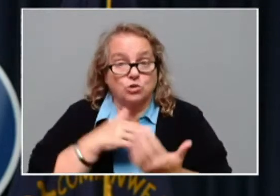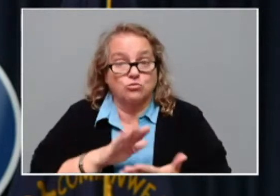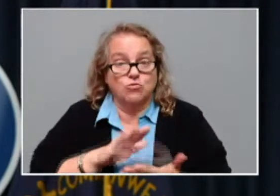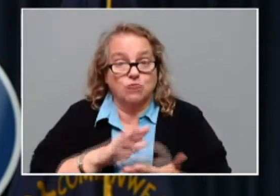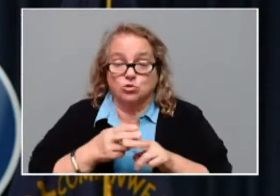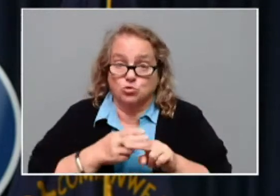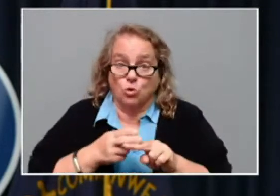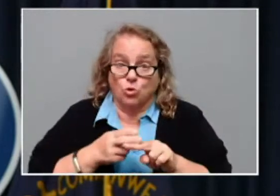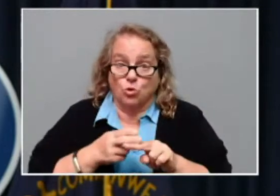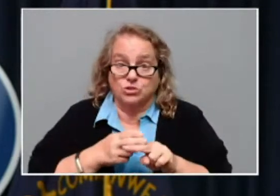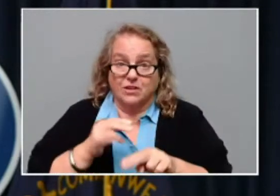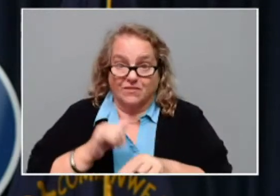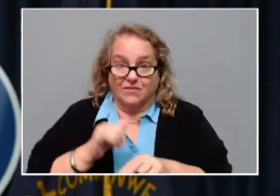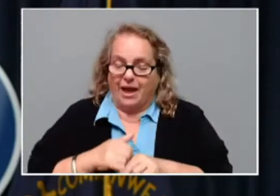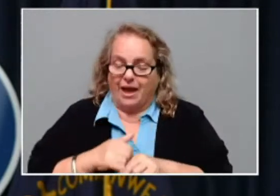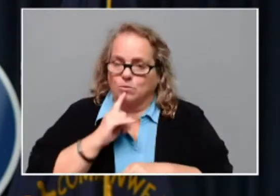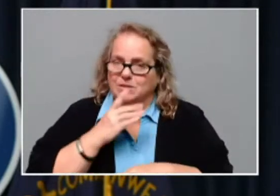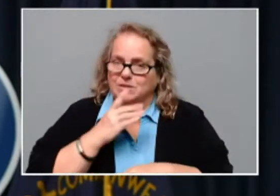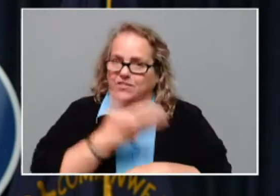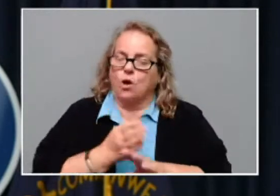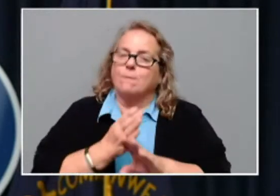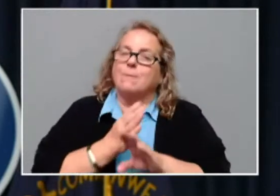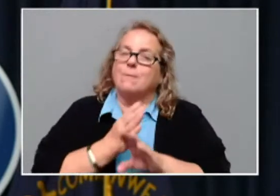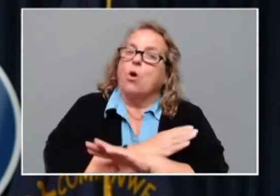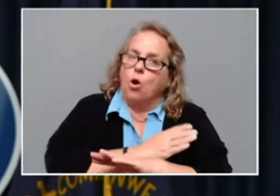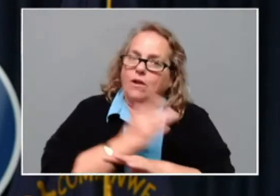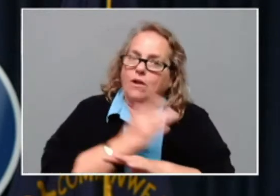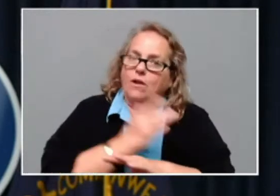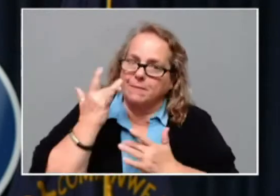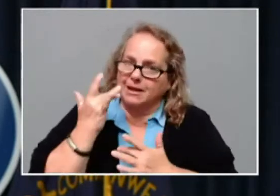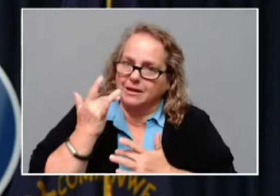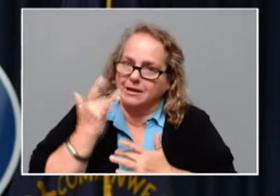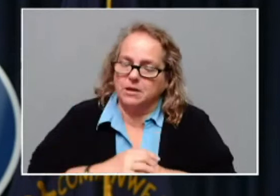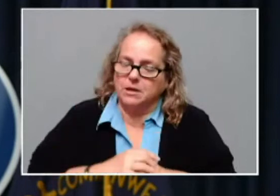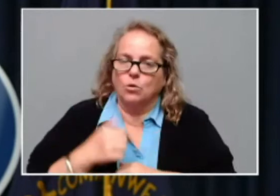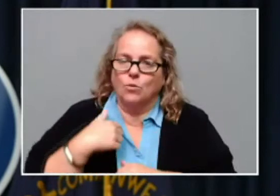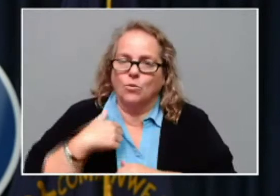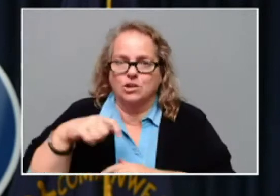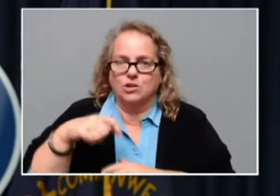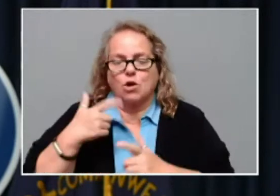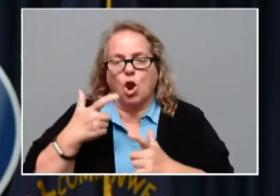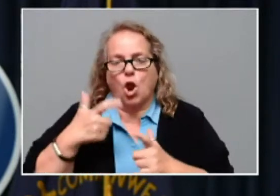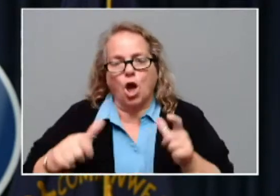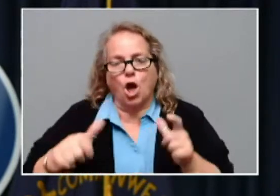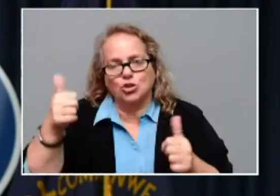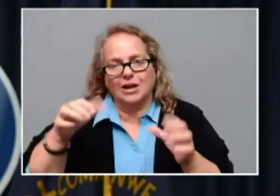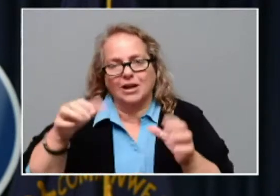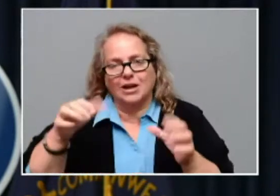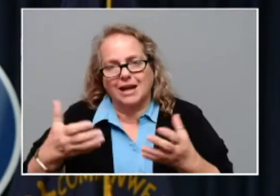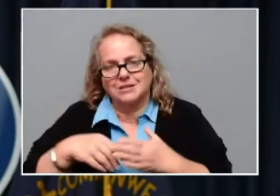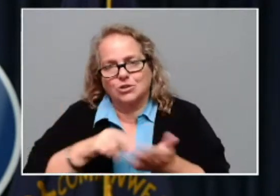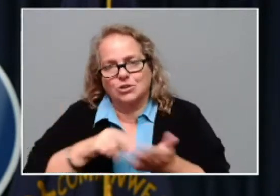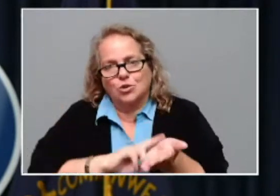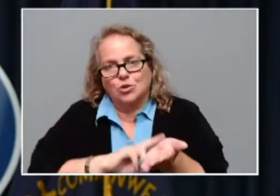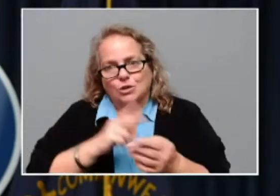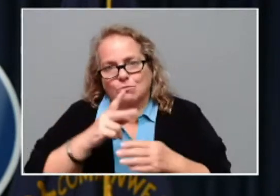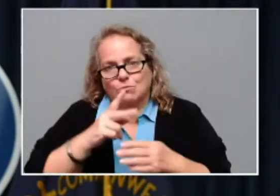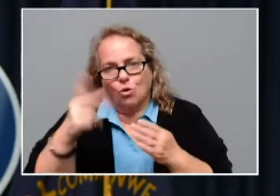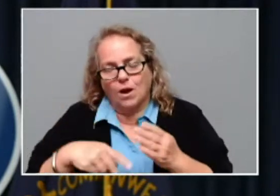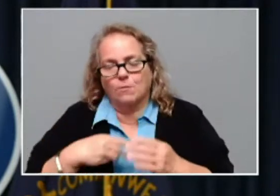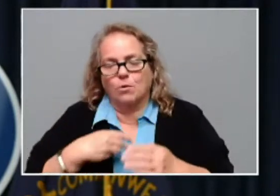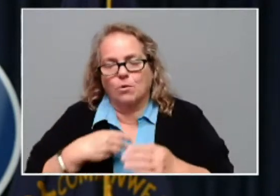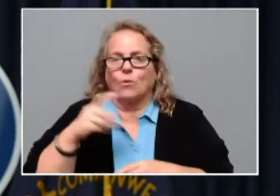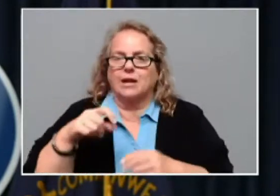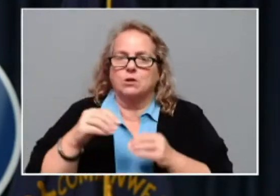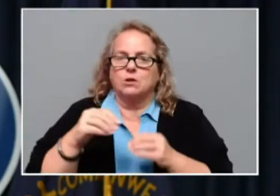prior to the pandemic. We need to have larger classes in our nursing programs. We need more flexibility